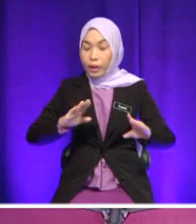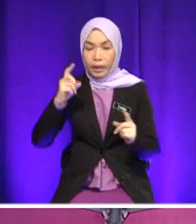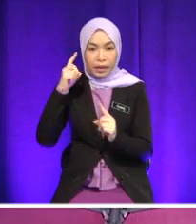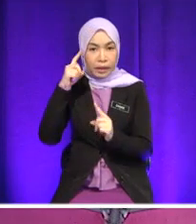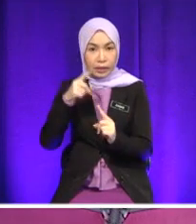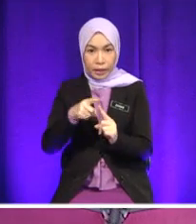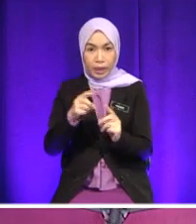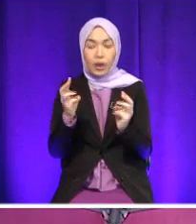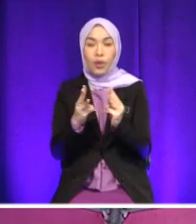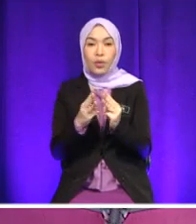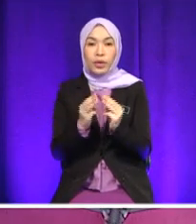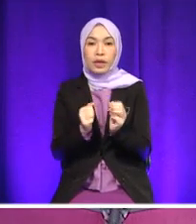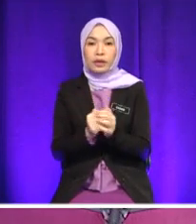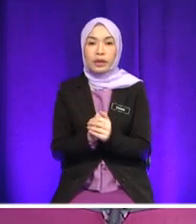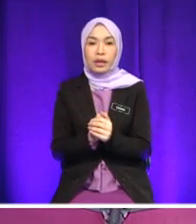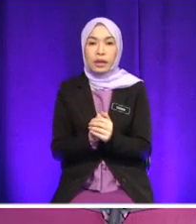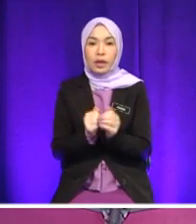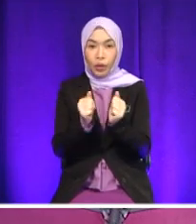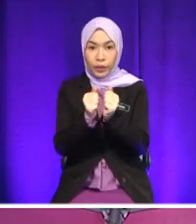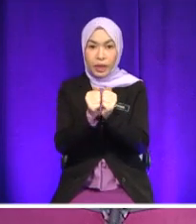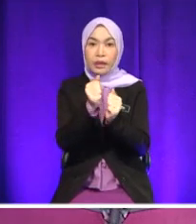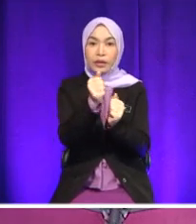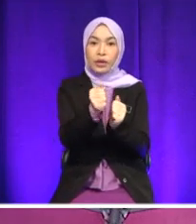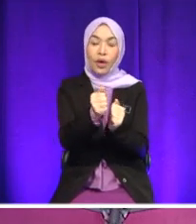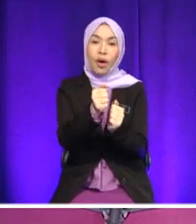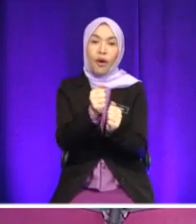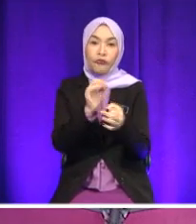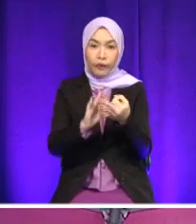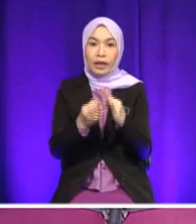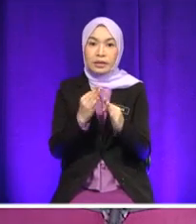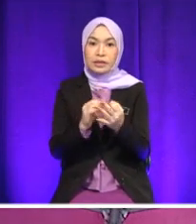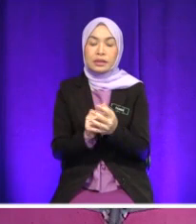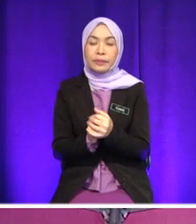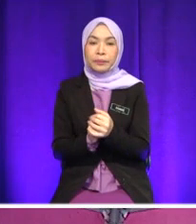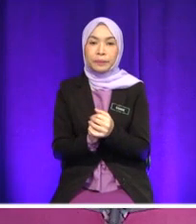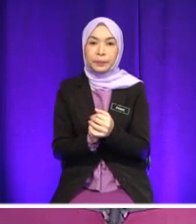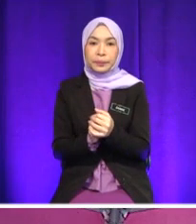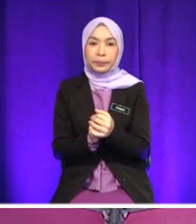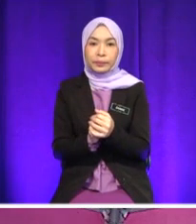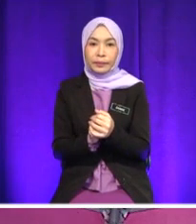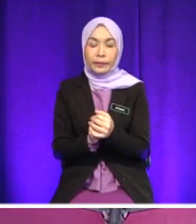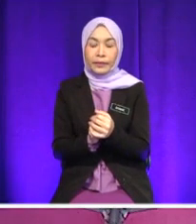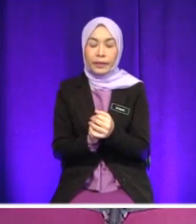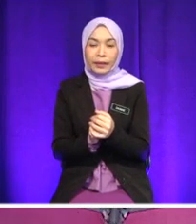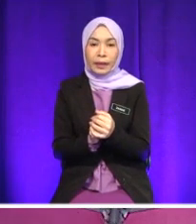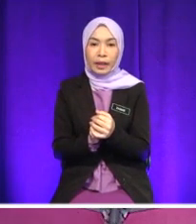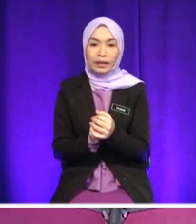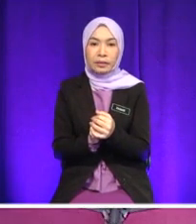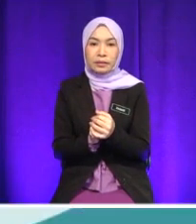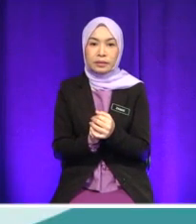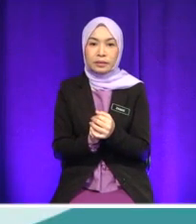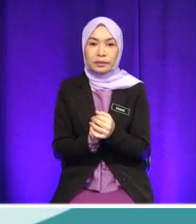ideas Yes. to support your friends' ideas or to carry on the discussions, right? Okay, and then the examples here,